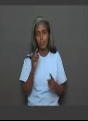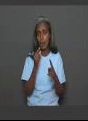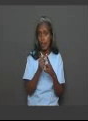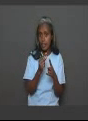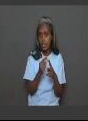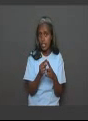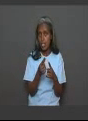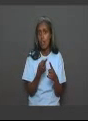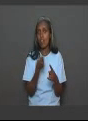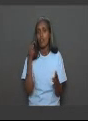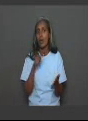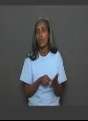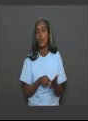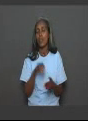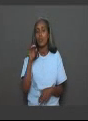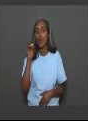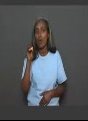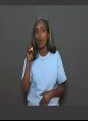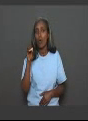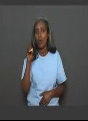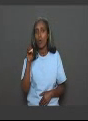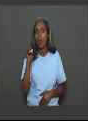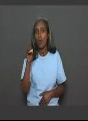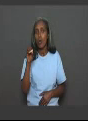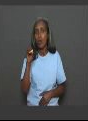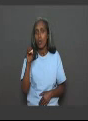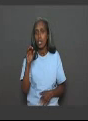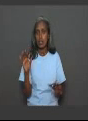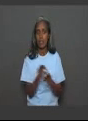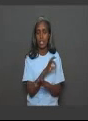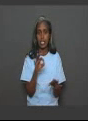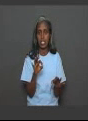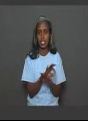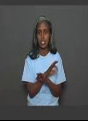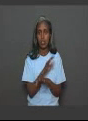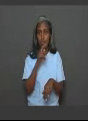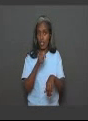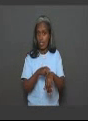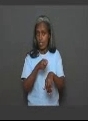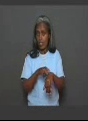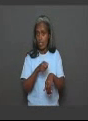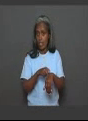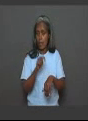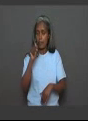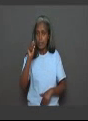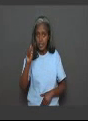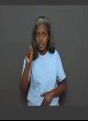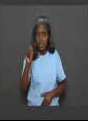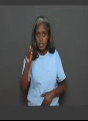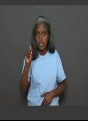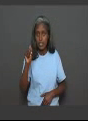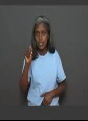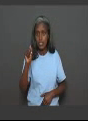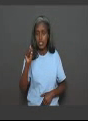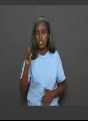of the particle from point O as a function of time